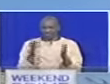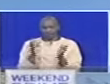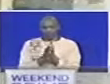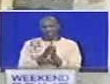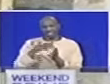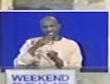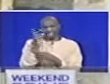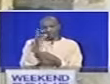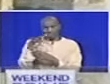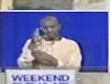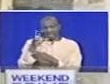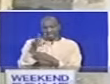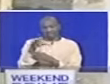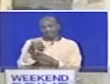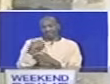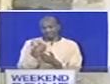tower.